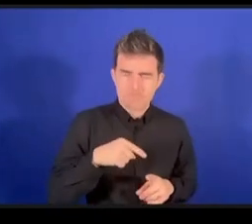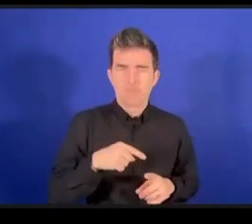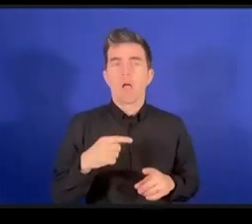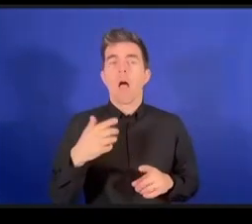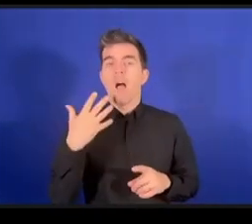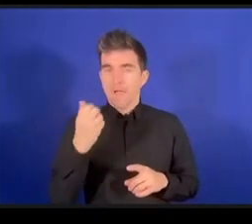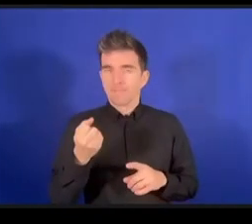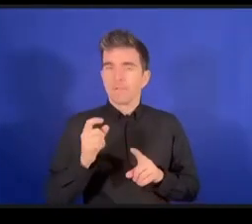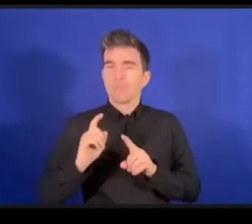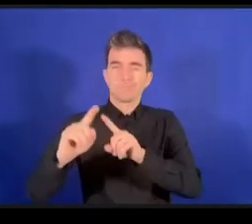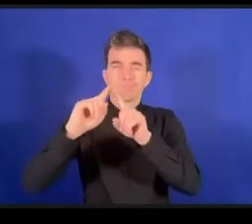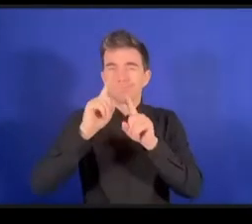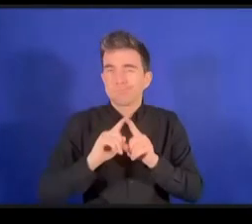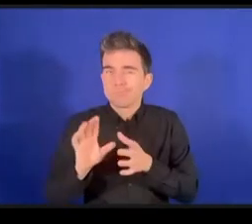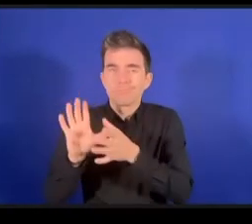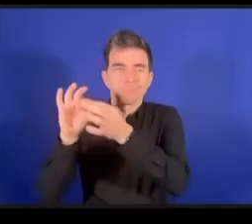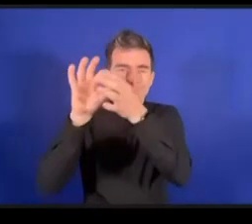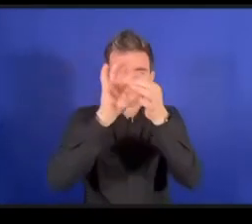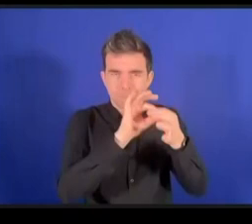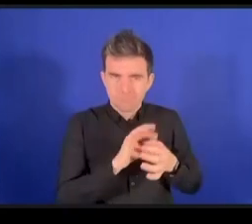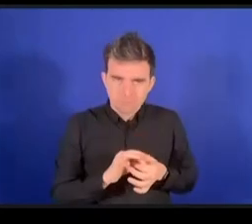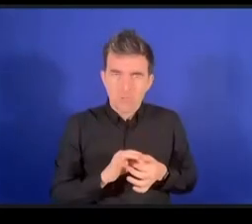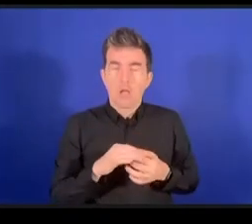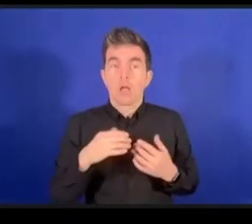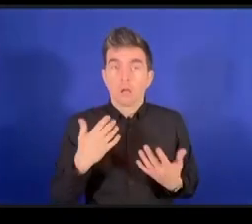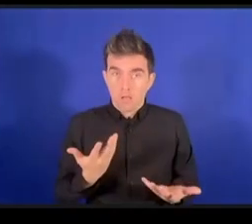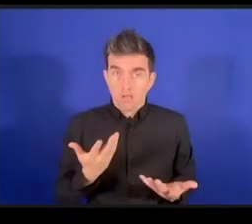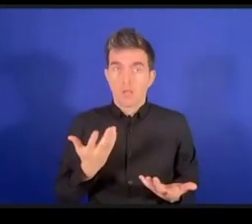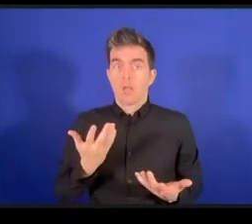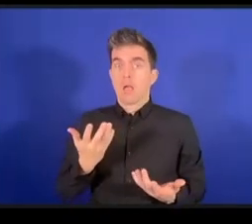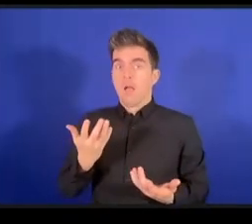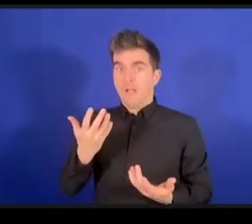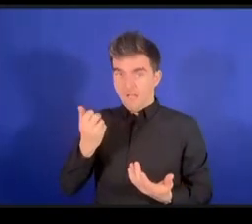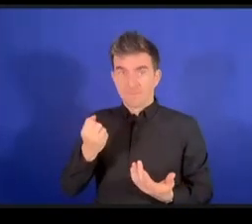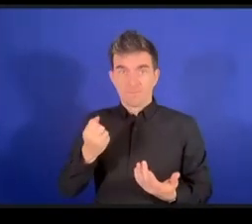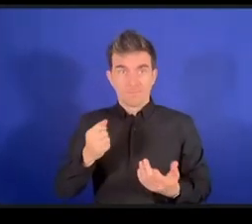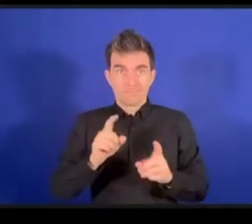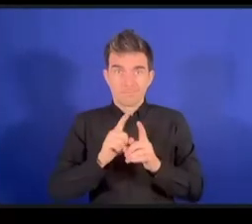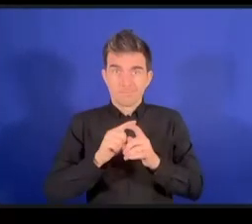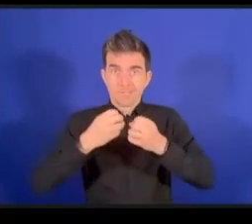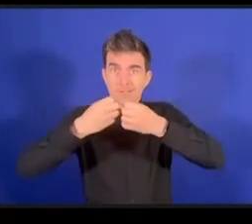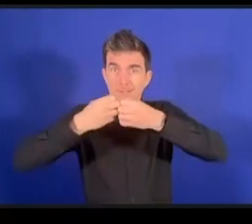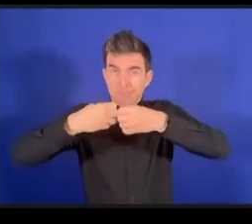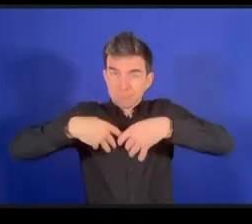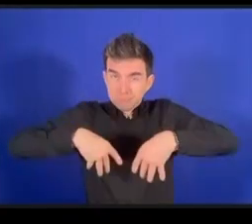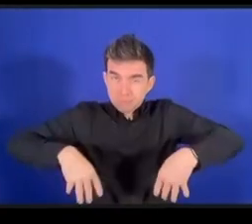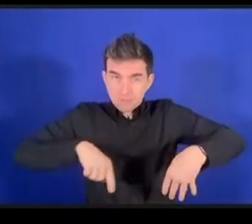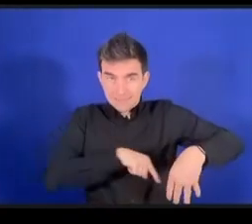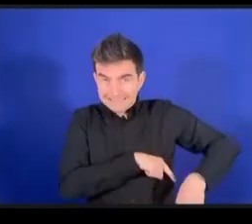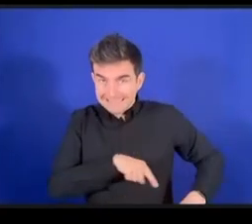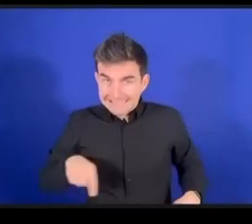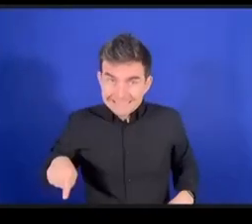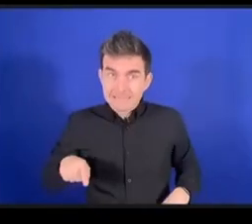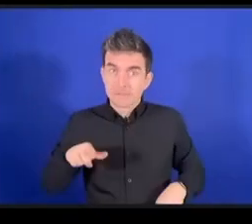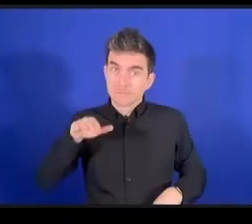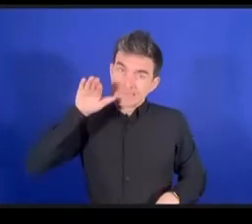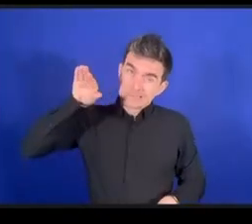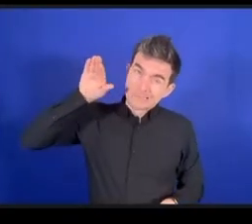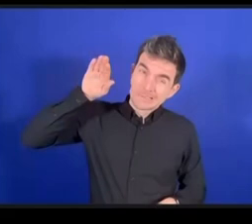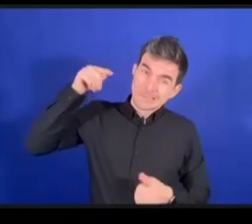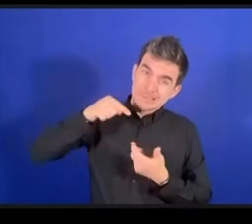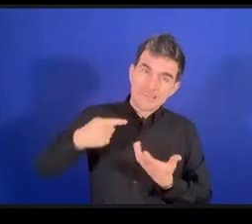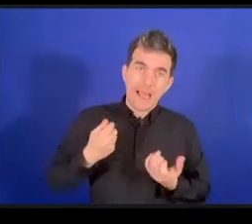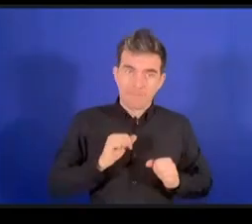bottom to the up. So it is very important to include the young people voices to the